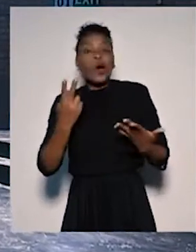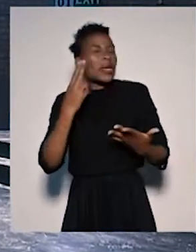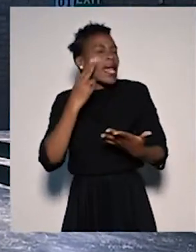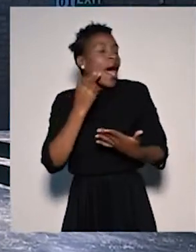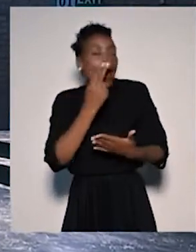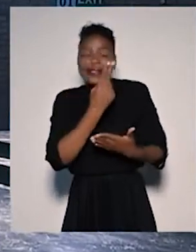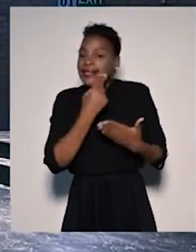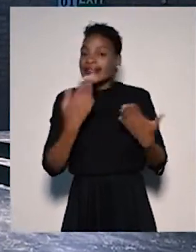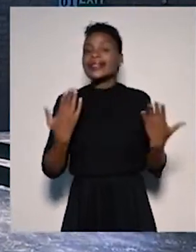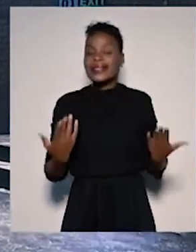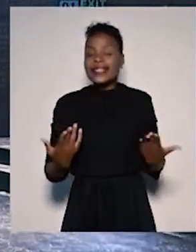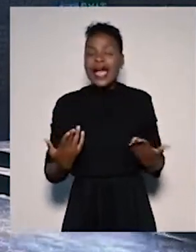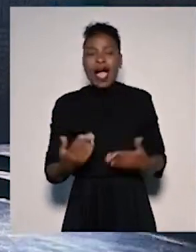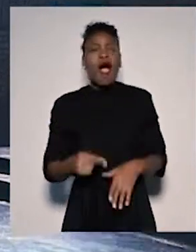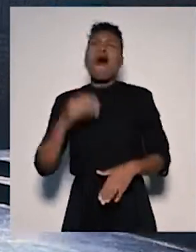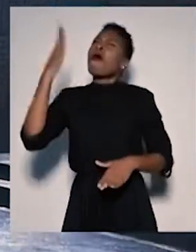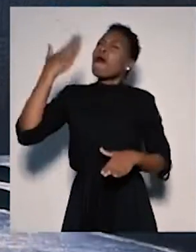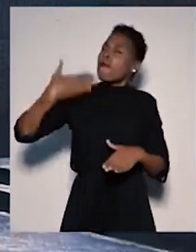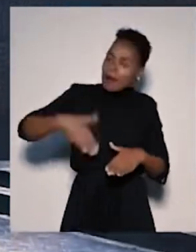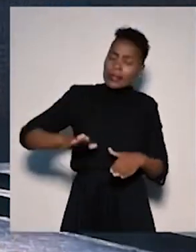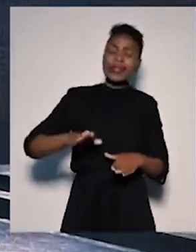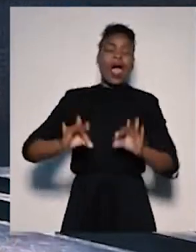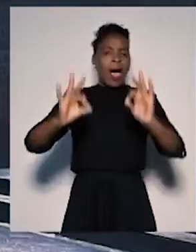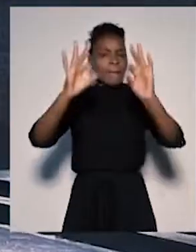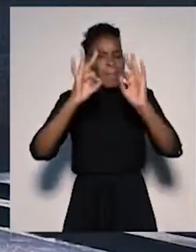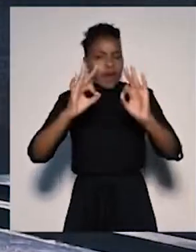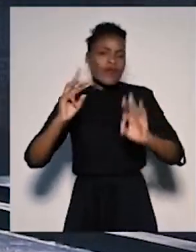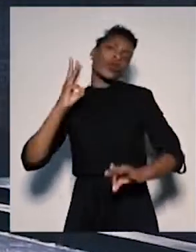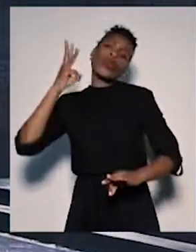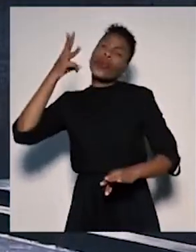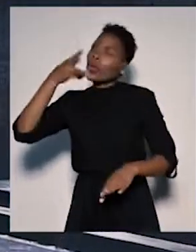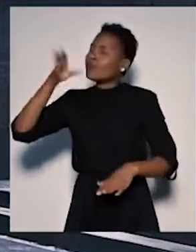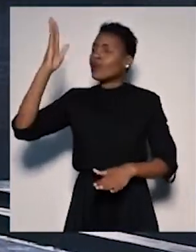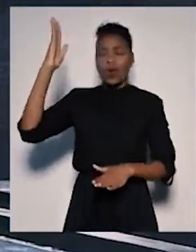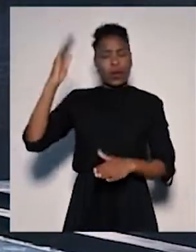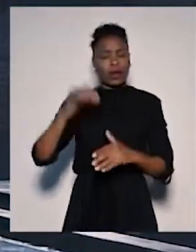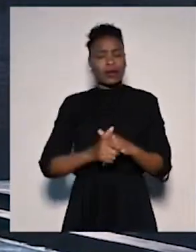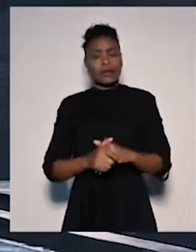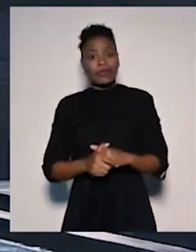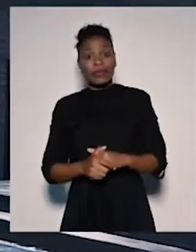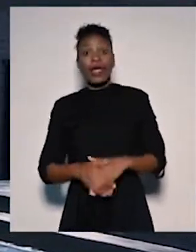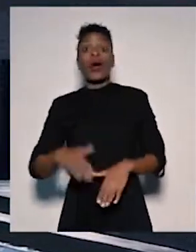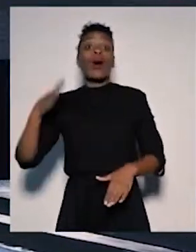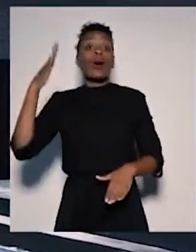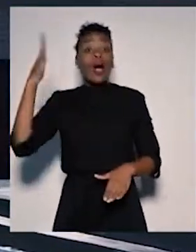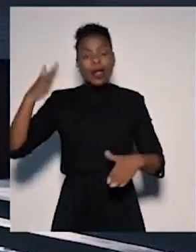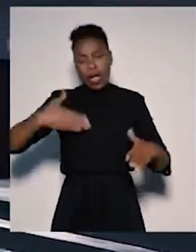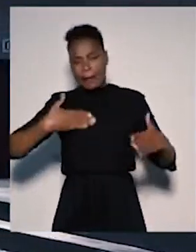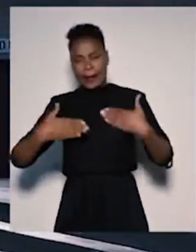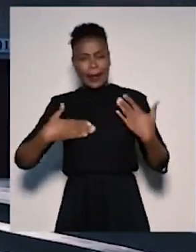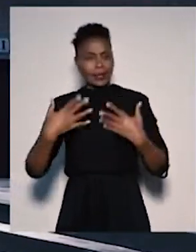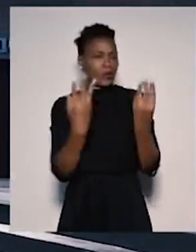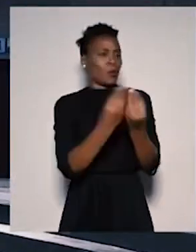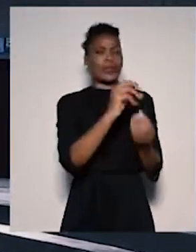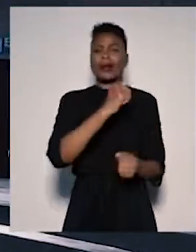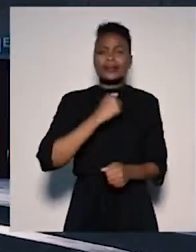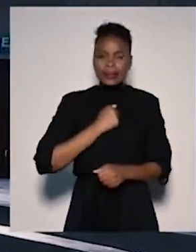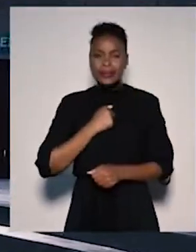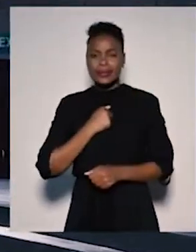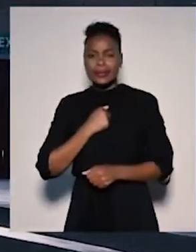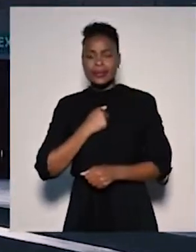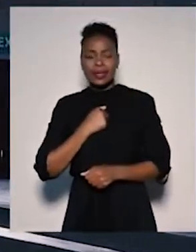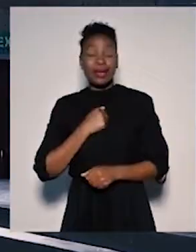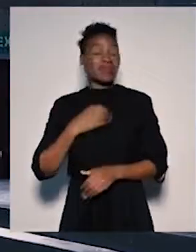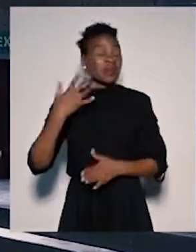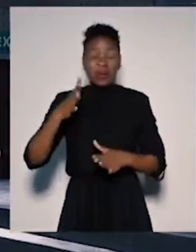So Paul says, God wants us to be in the perfect will of God. So when you're in the perfect will of God, God is pleased with you. There are many of God's children, God's